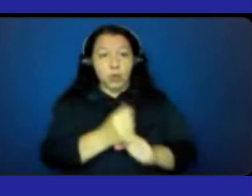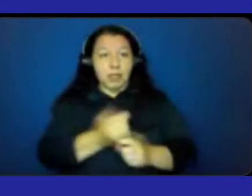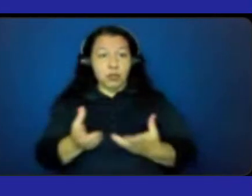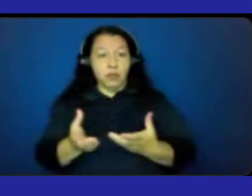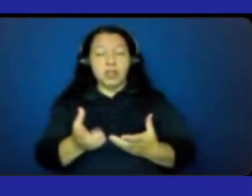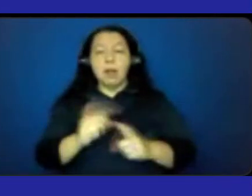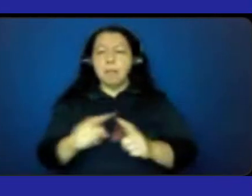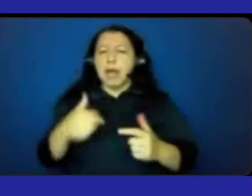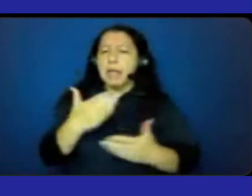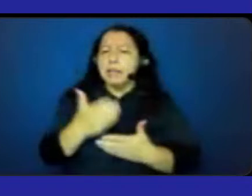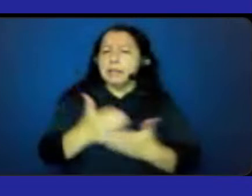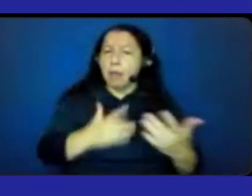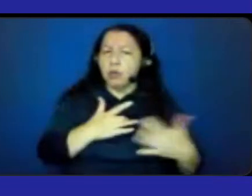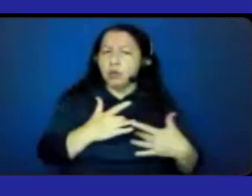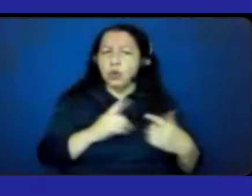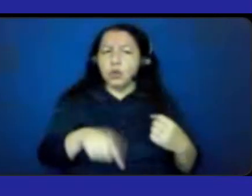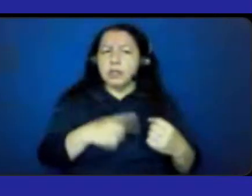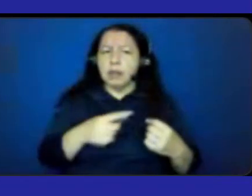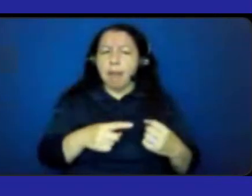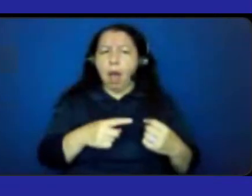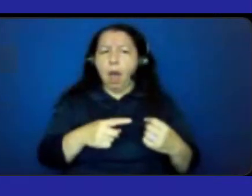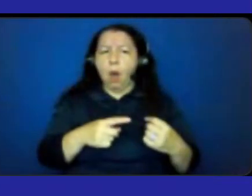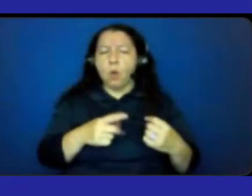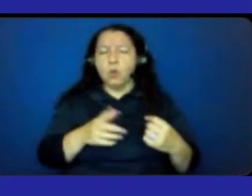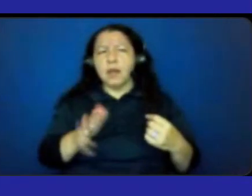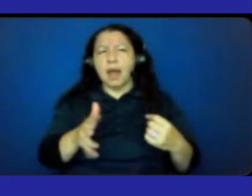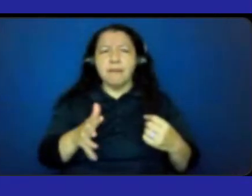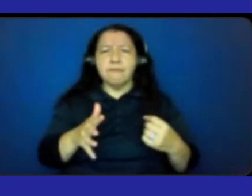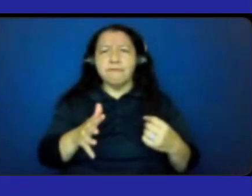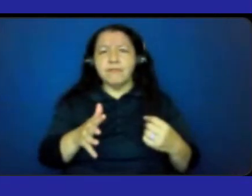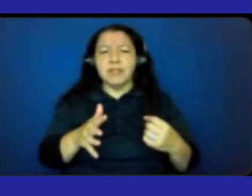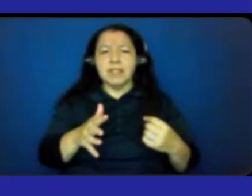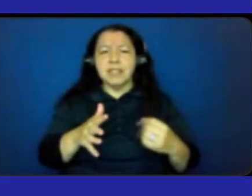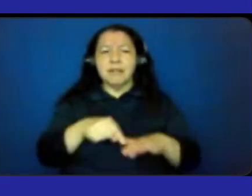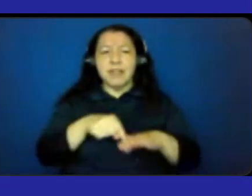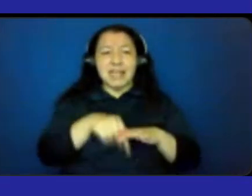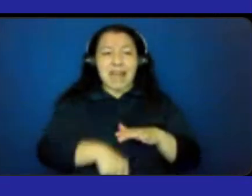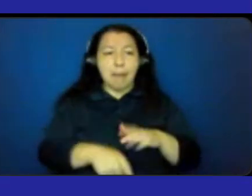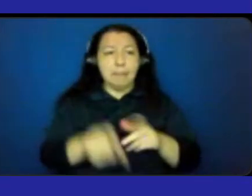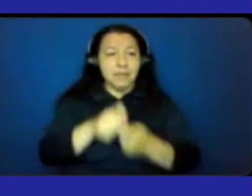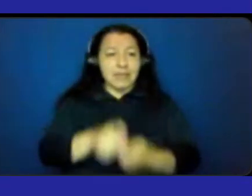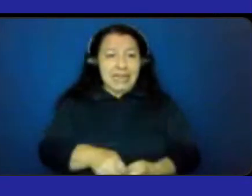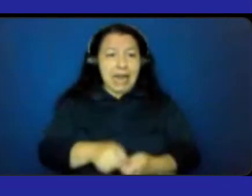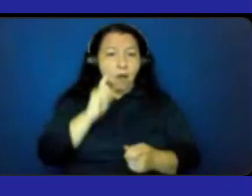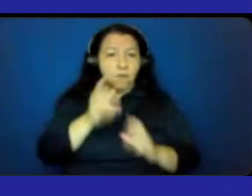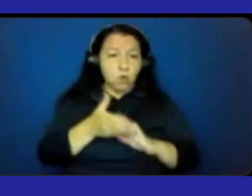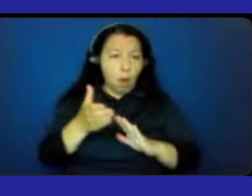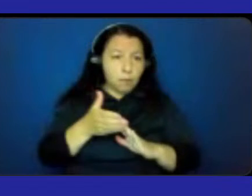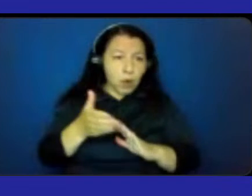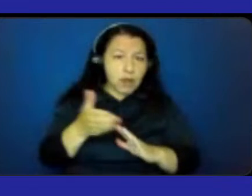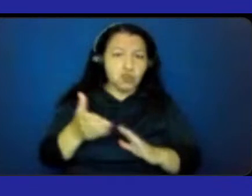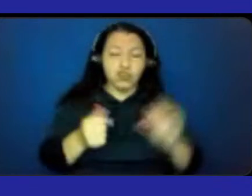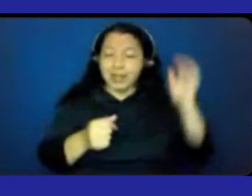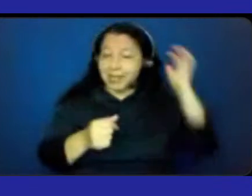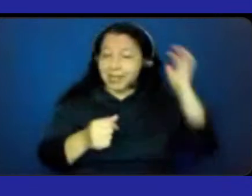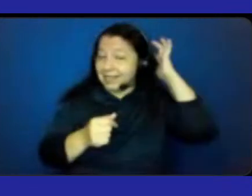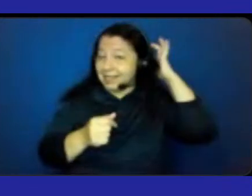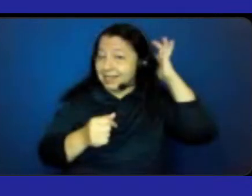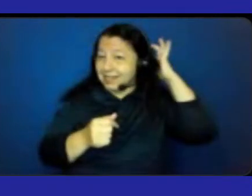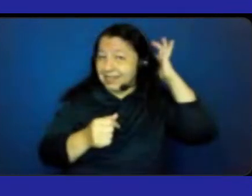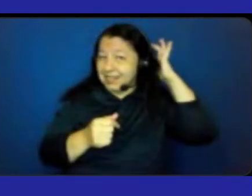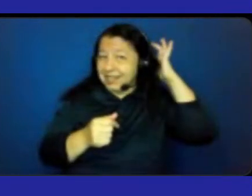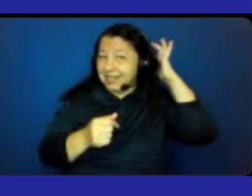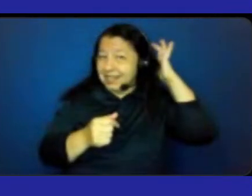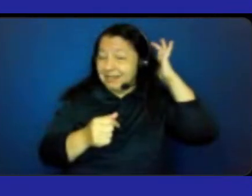some concerns about kind of the depth of detail of operations, and